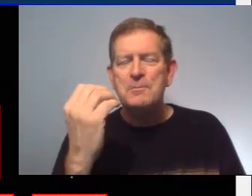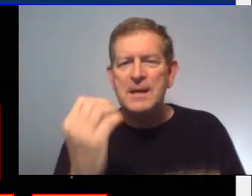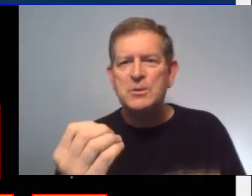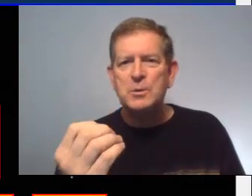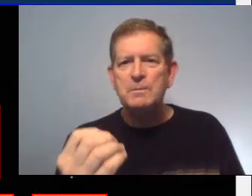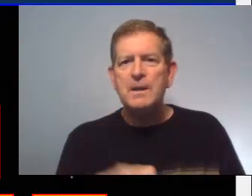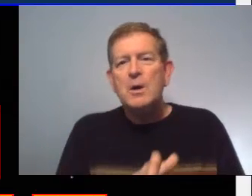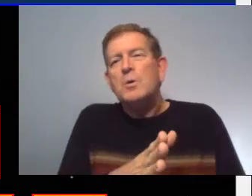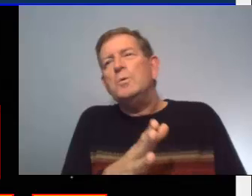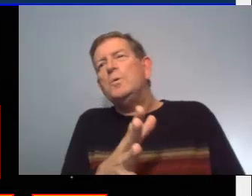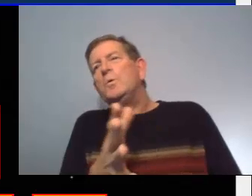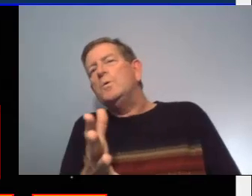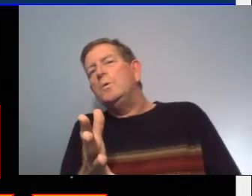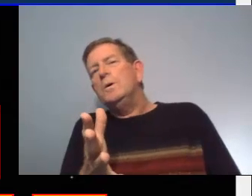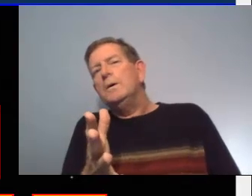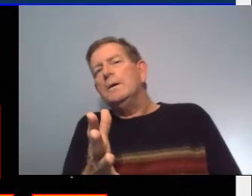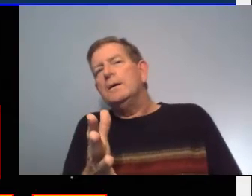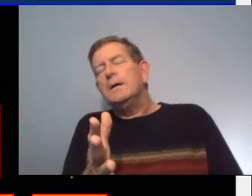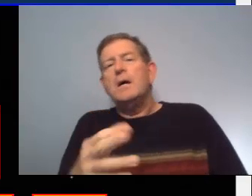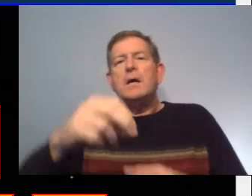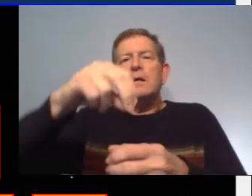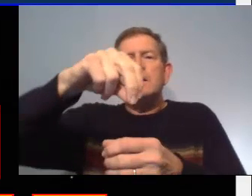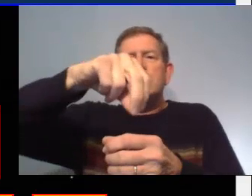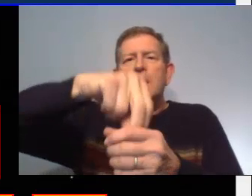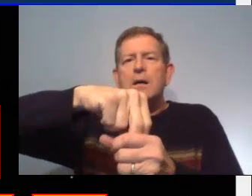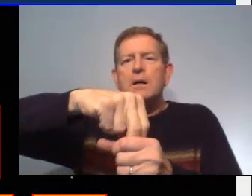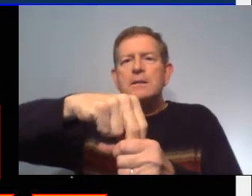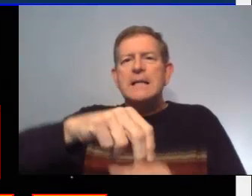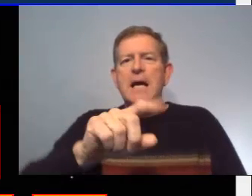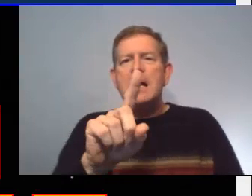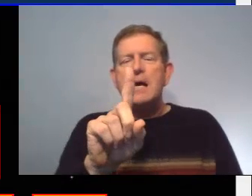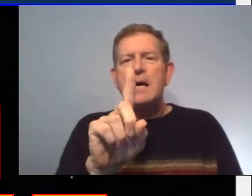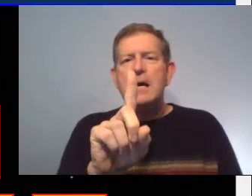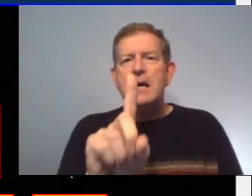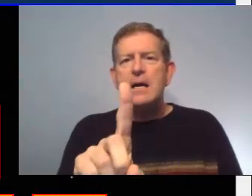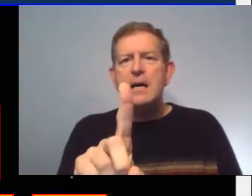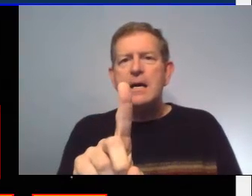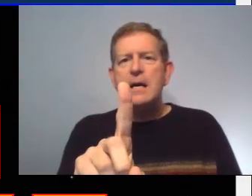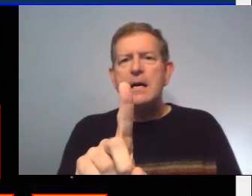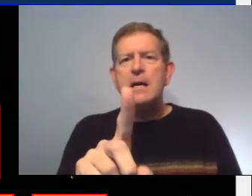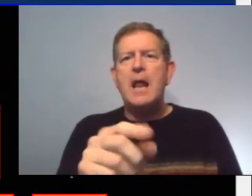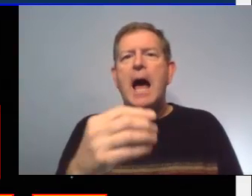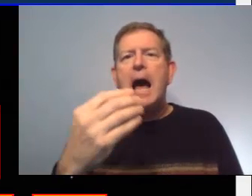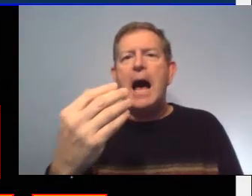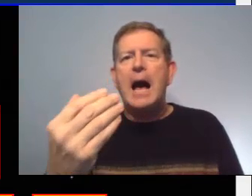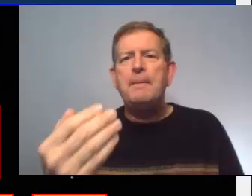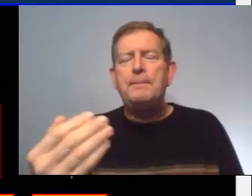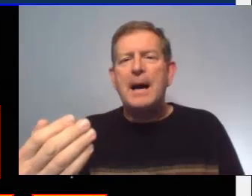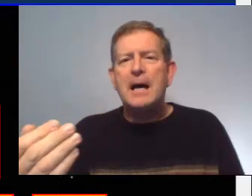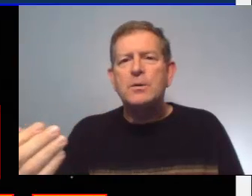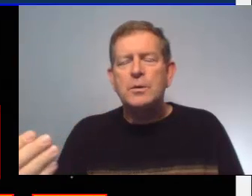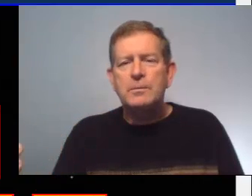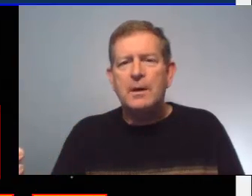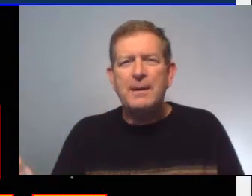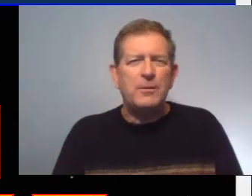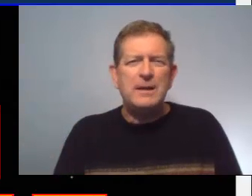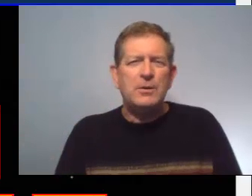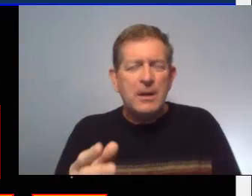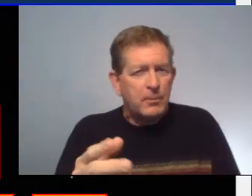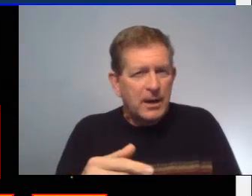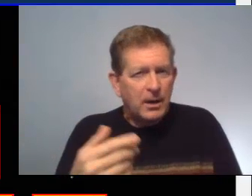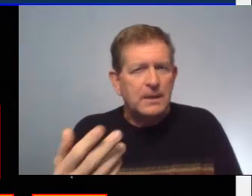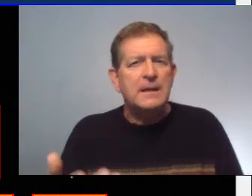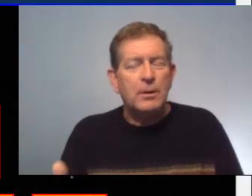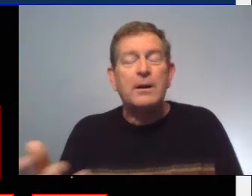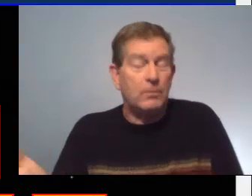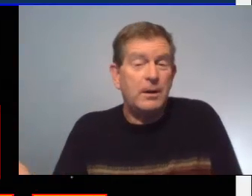Okay? Maison. Ou dans un appartement. By the way,